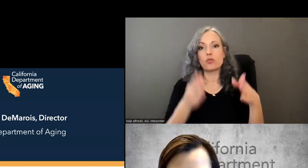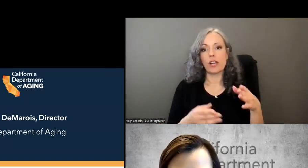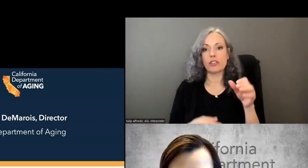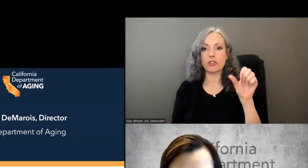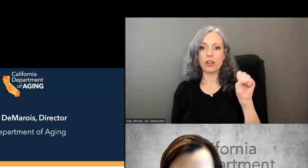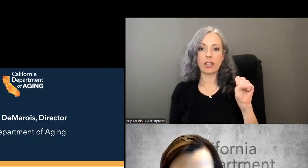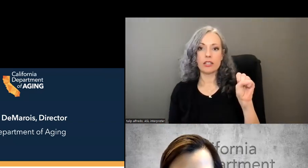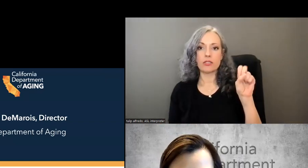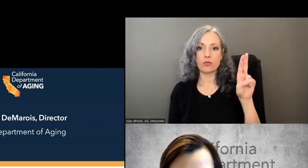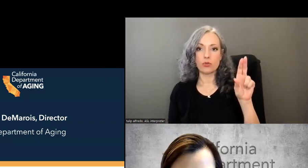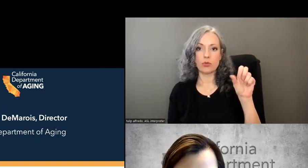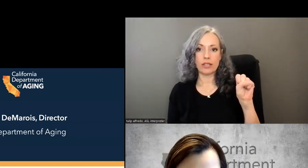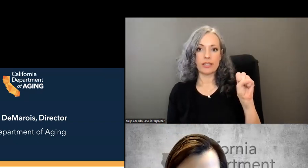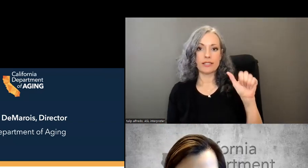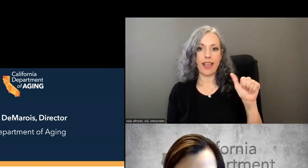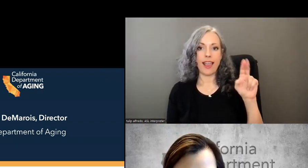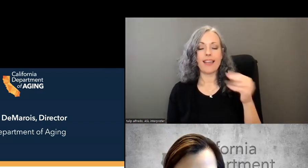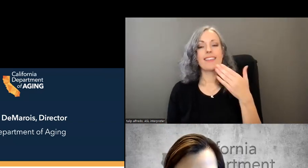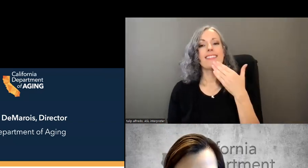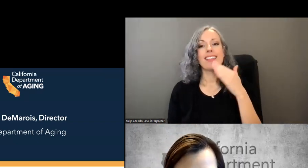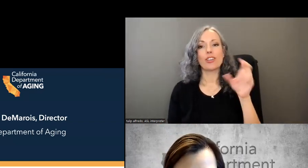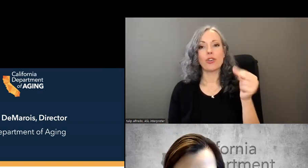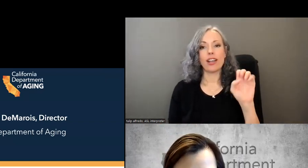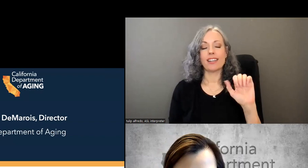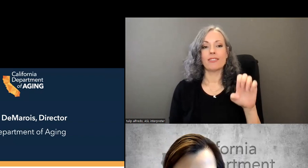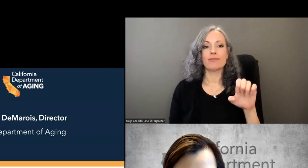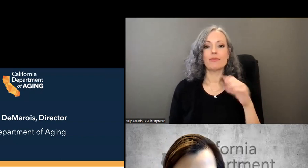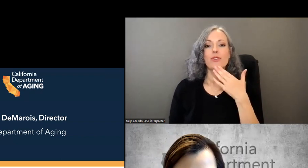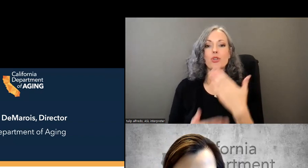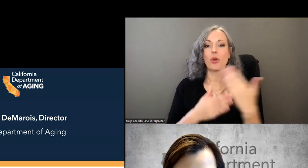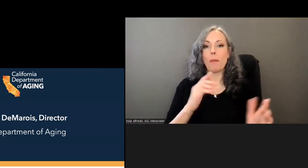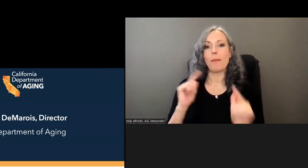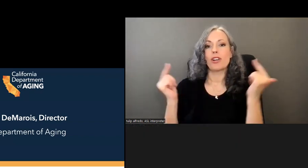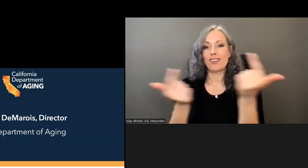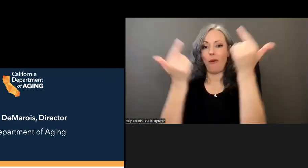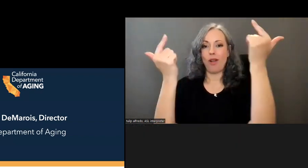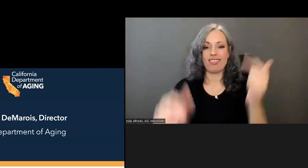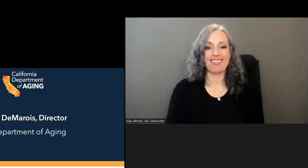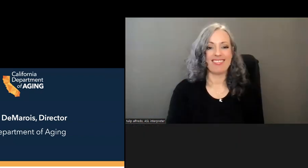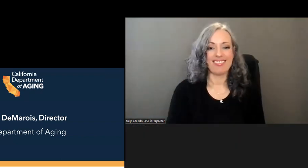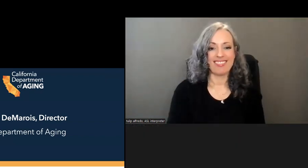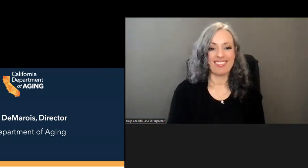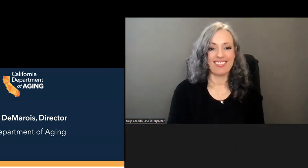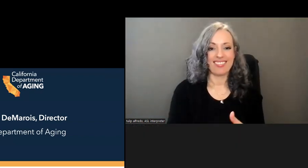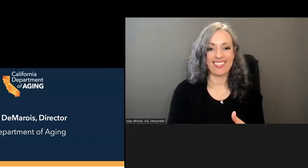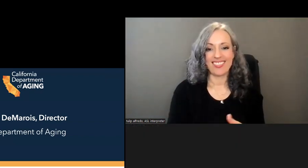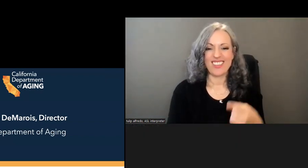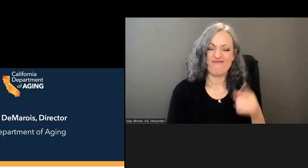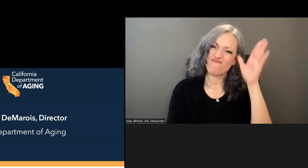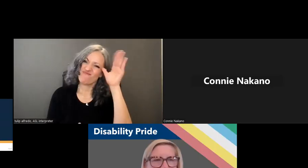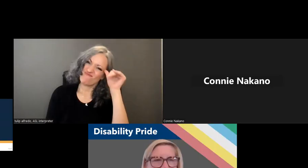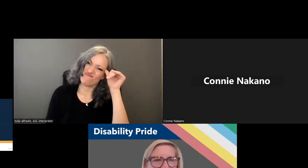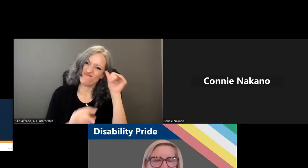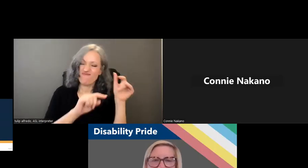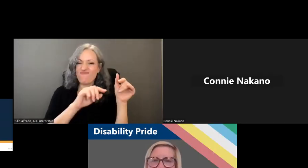thank you connie and good morning uh to the diehards who are joining in the middle of july